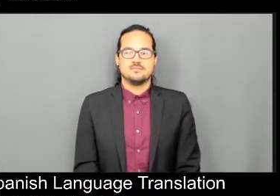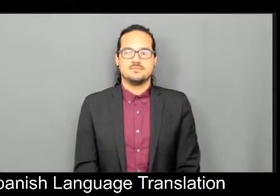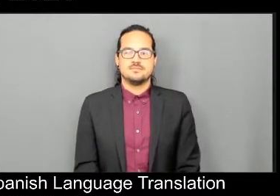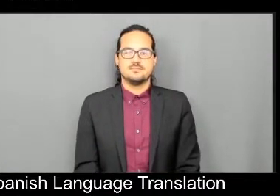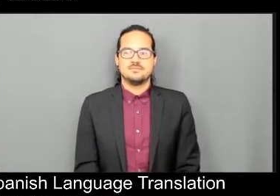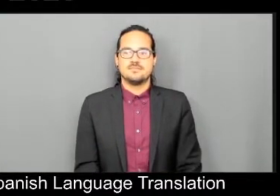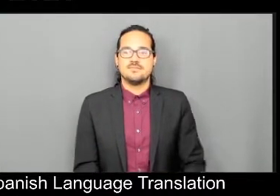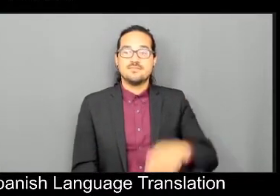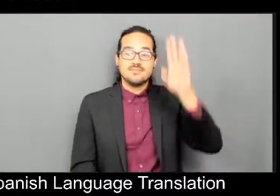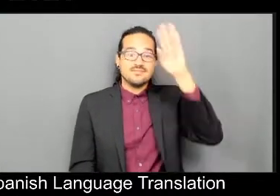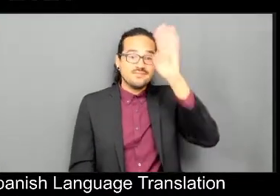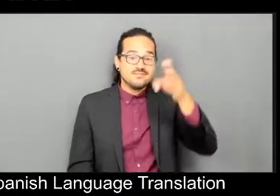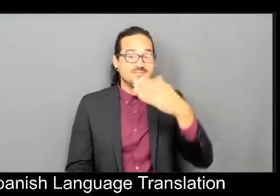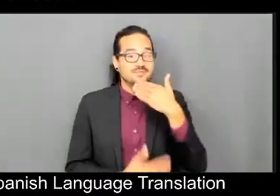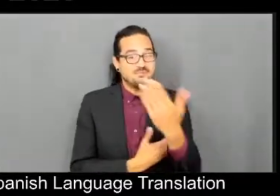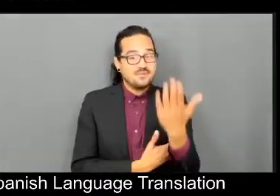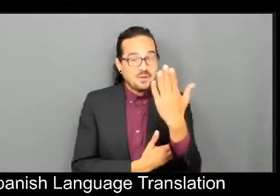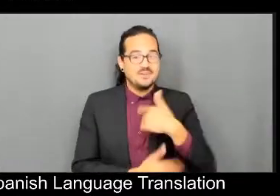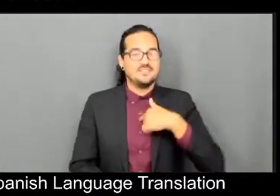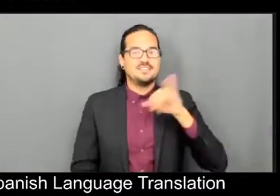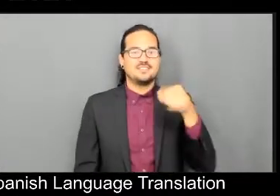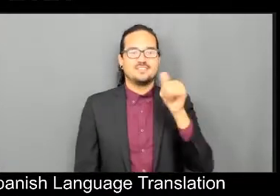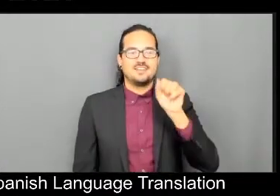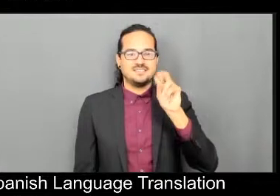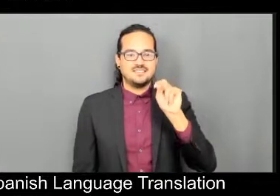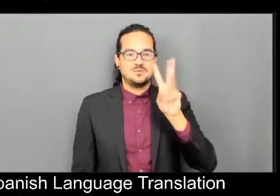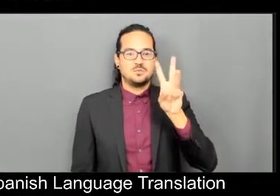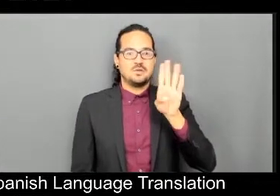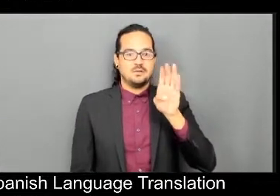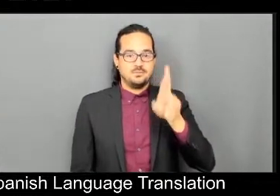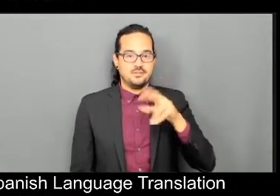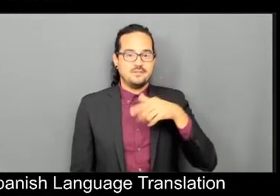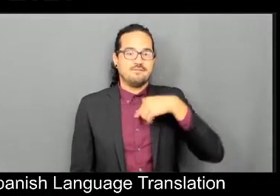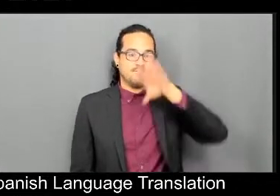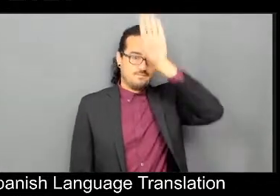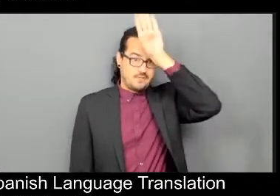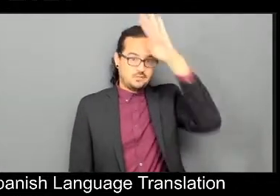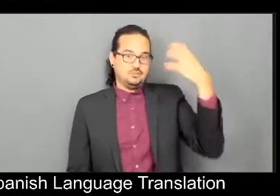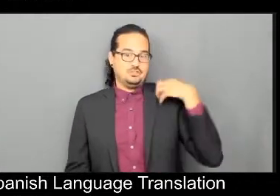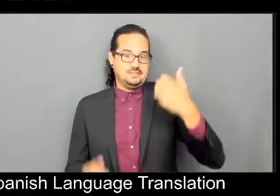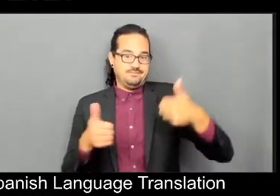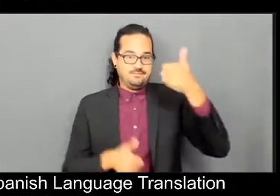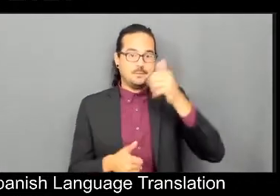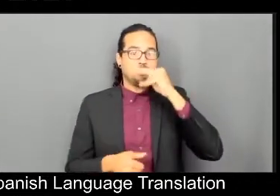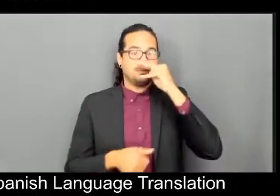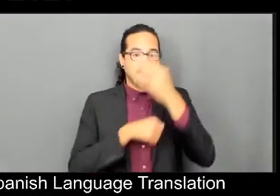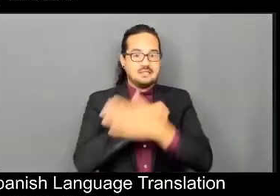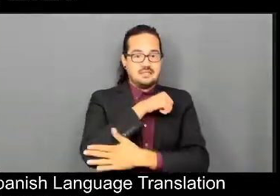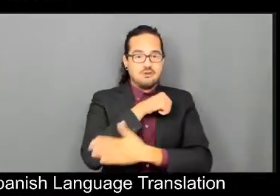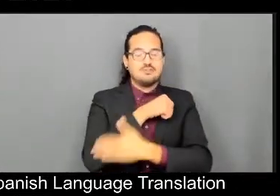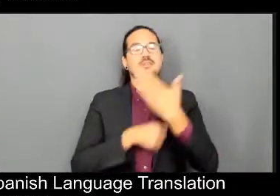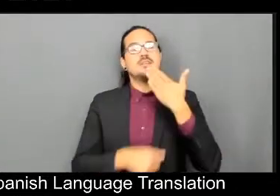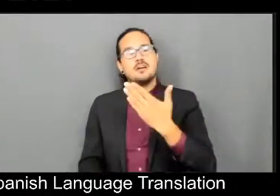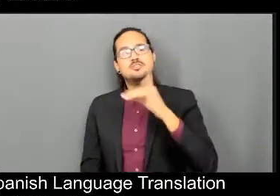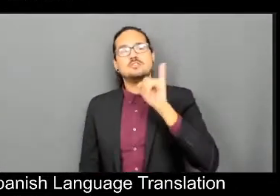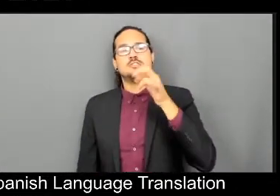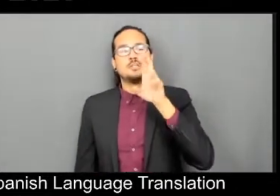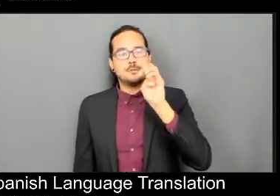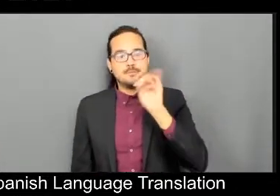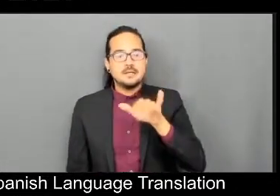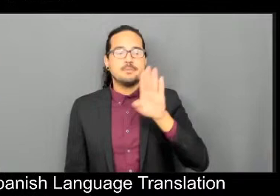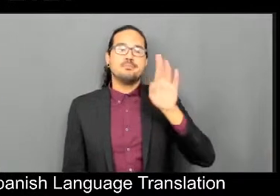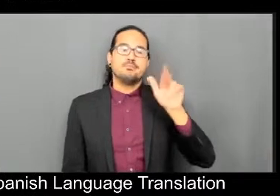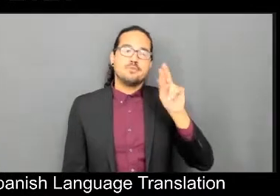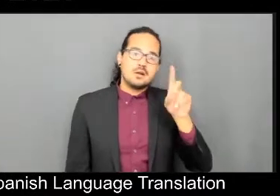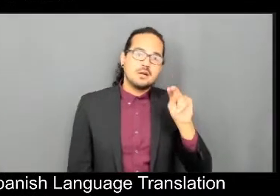Good morning, Jason Weber, Marin County Fire Chief. Brendan, Jeremy, Brendan, thank you for the updates. I think that we heard from